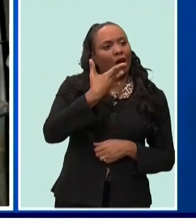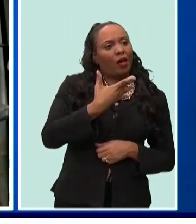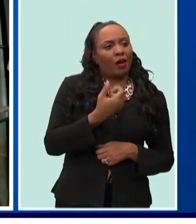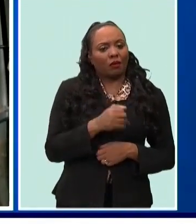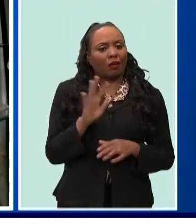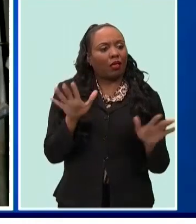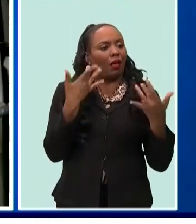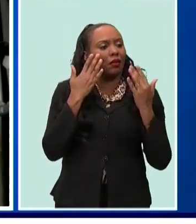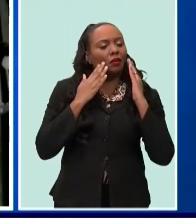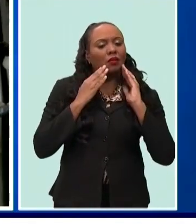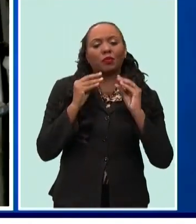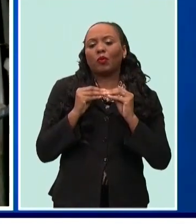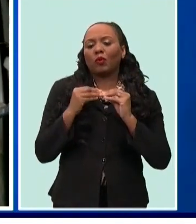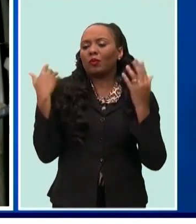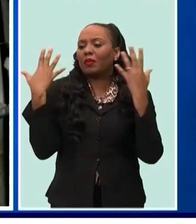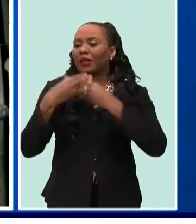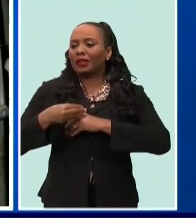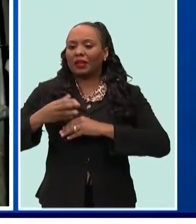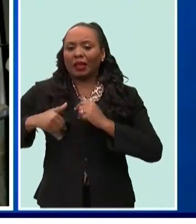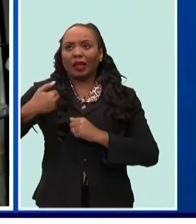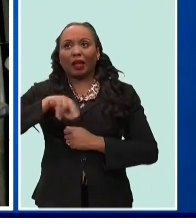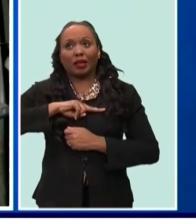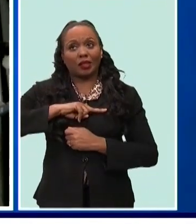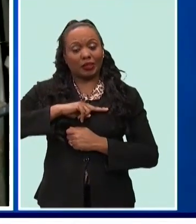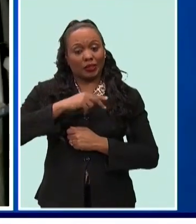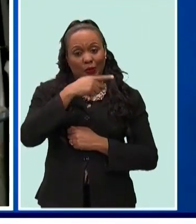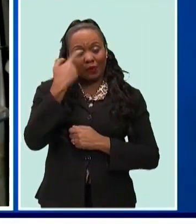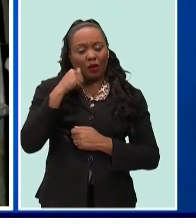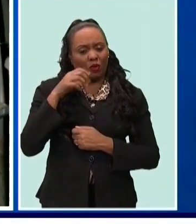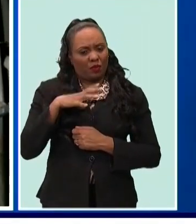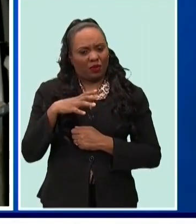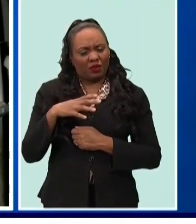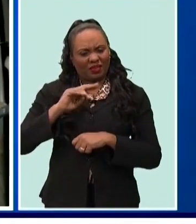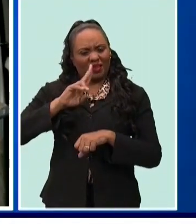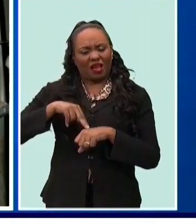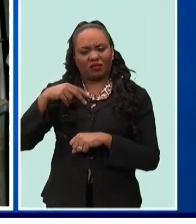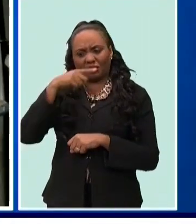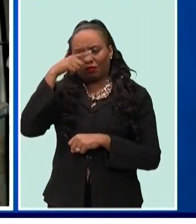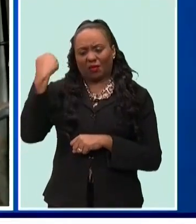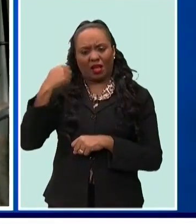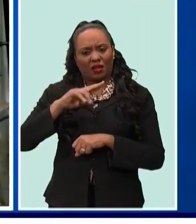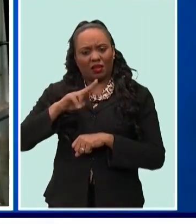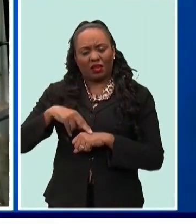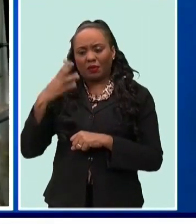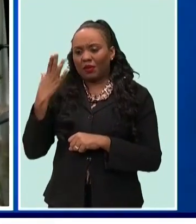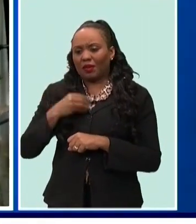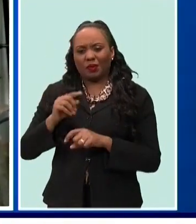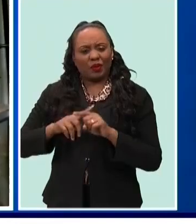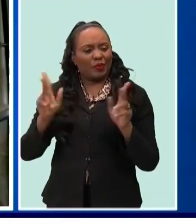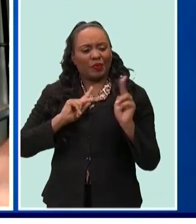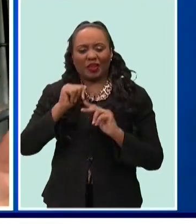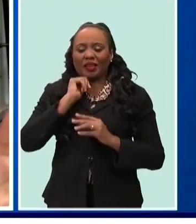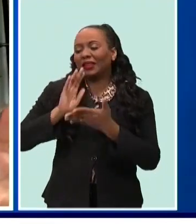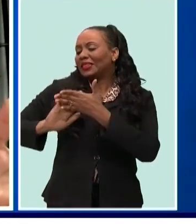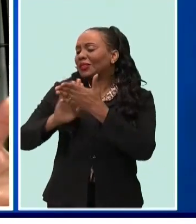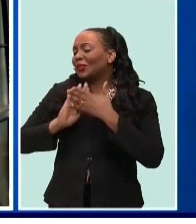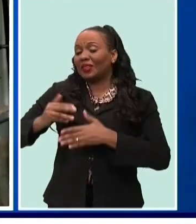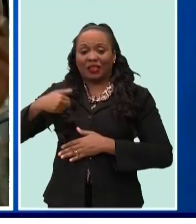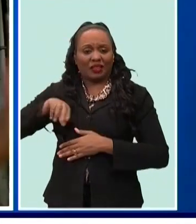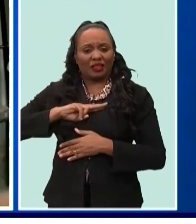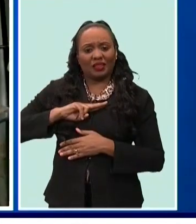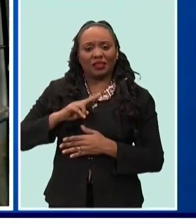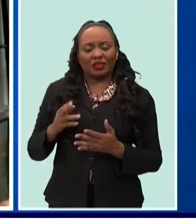pretty. Prettier than us black women who are just naturally black and naturally beautiful, but we're not celebrated the way light-skinned women